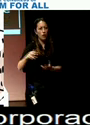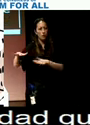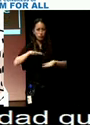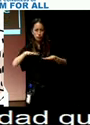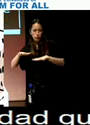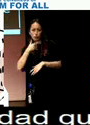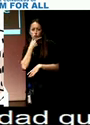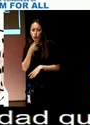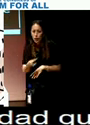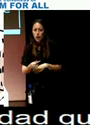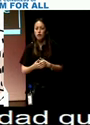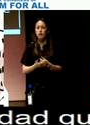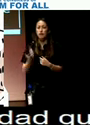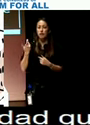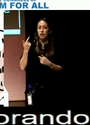and